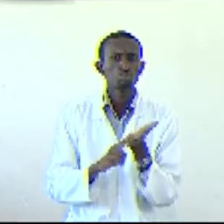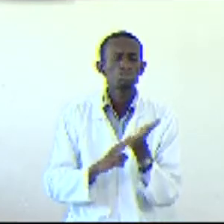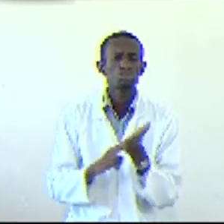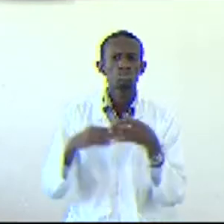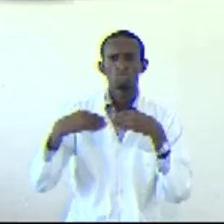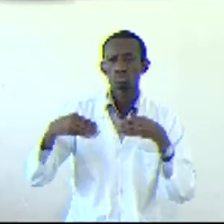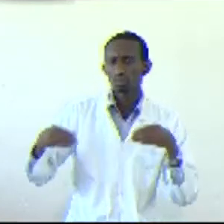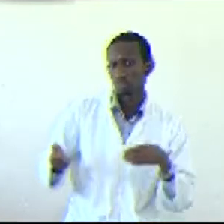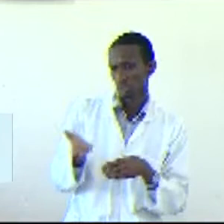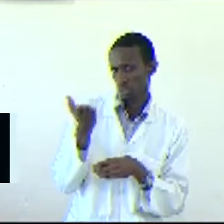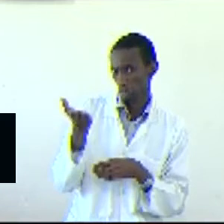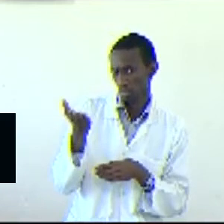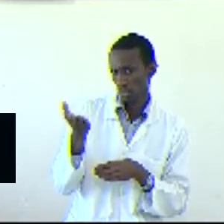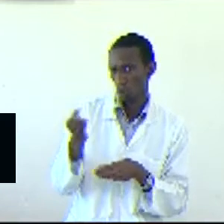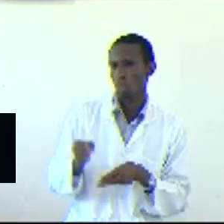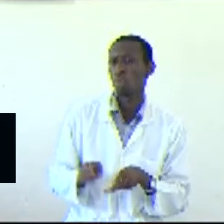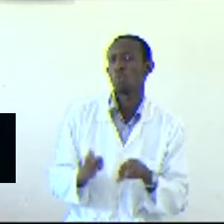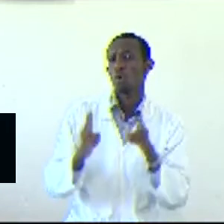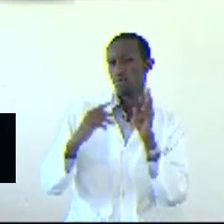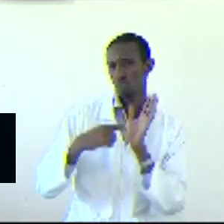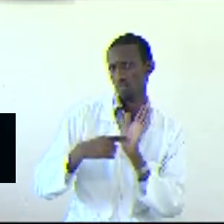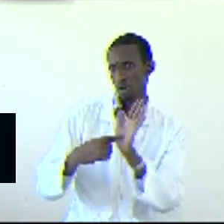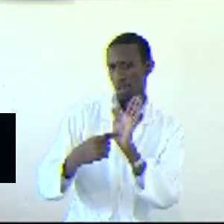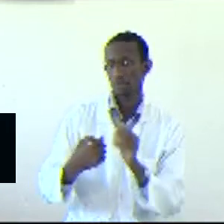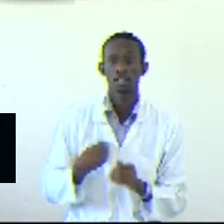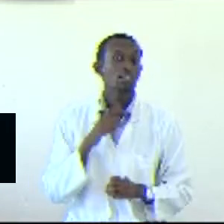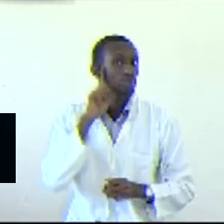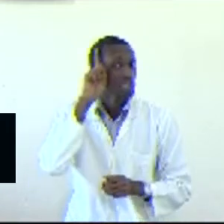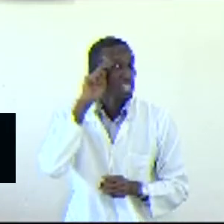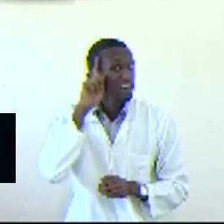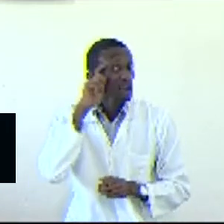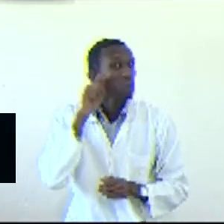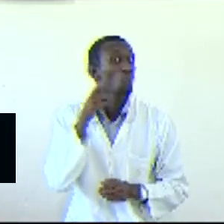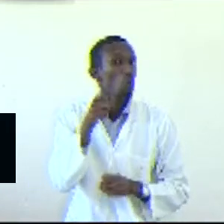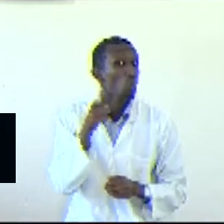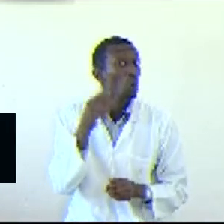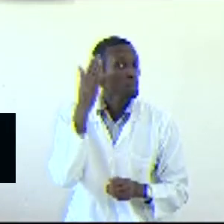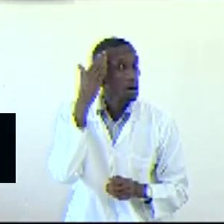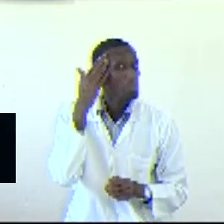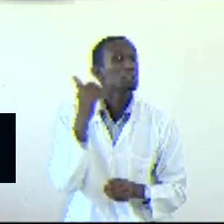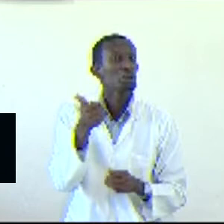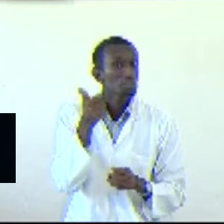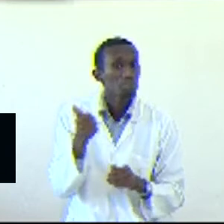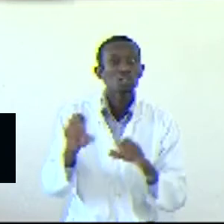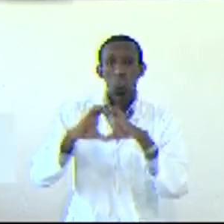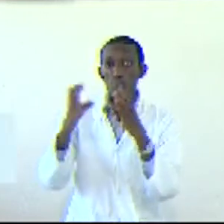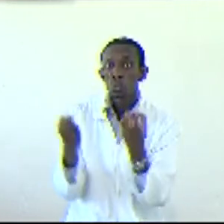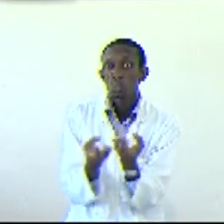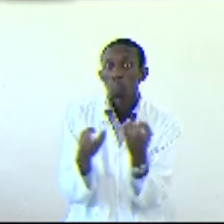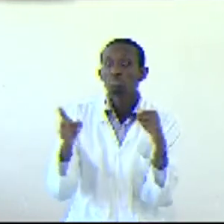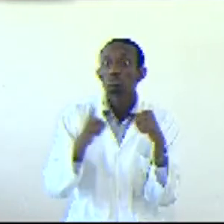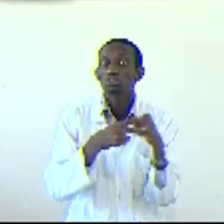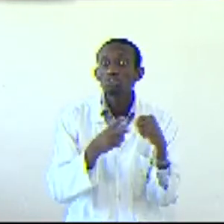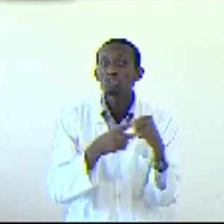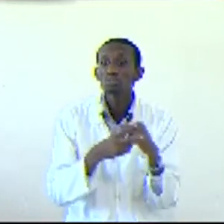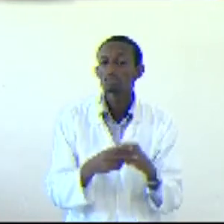demonstrate that one. So I think that you have finished to count that we have 7 balls. right? They are all with the same mass. They are